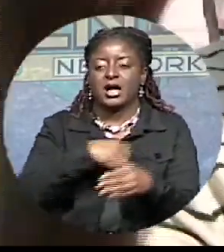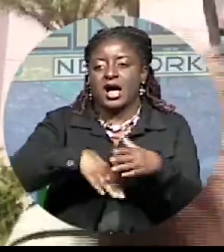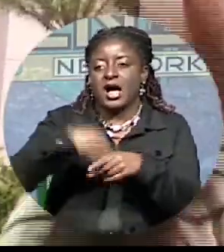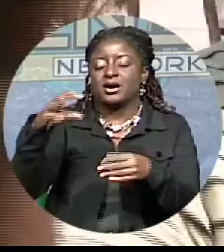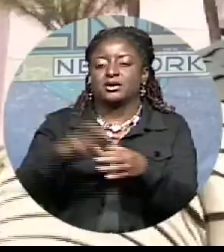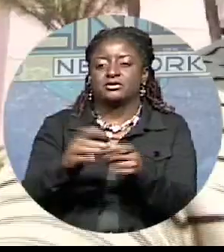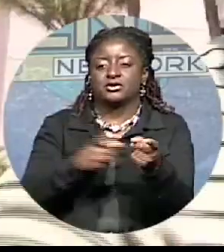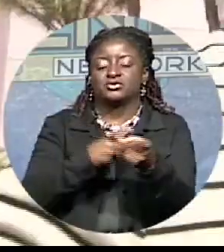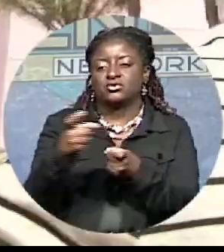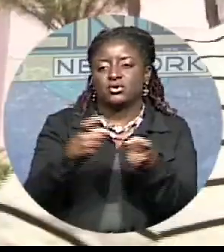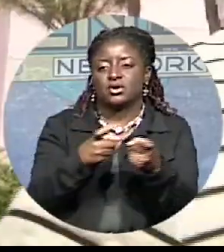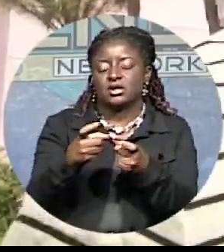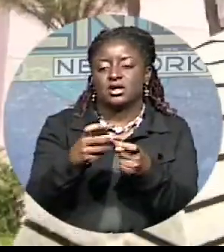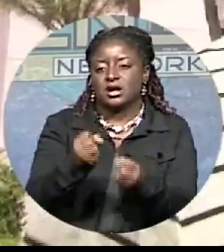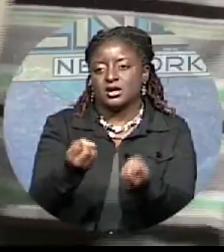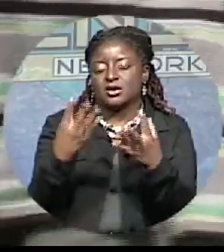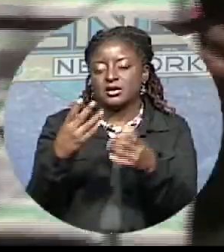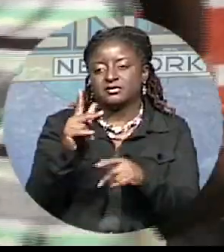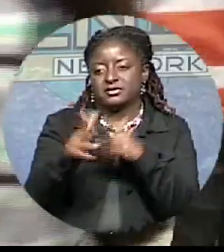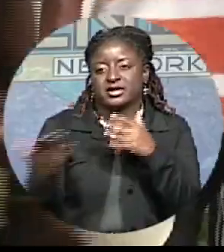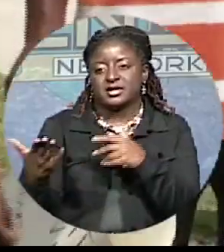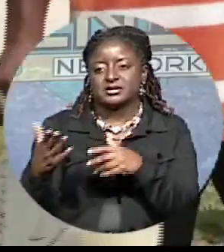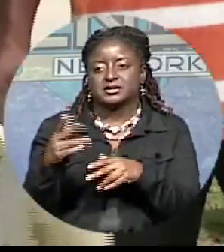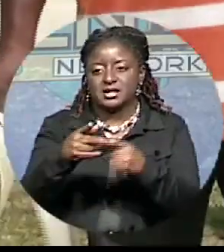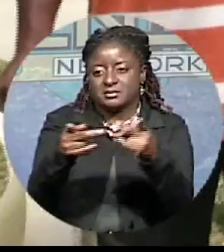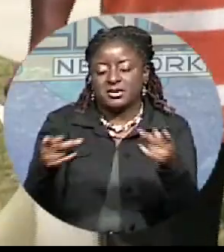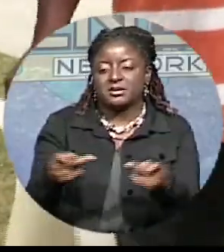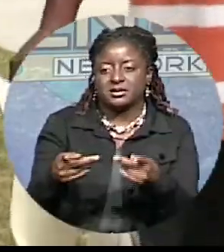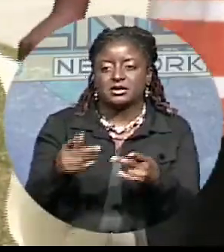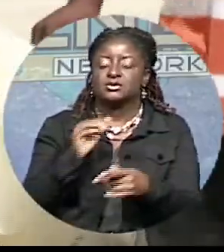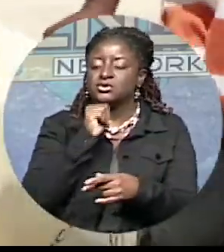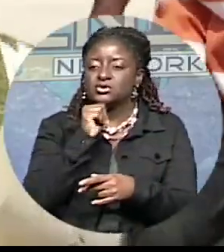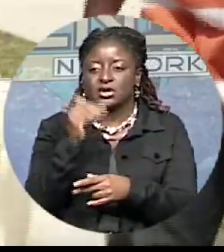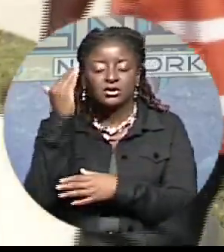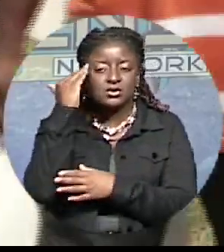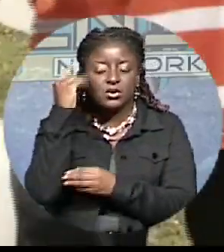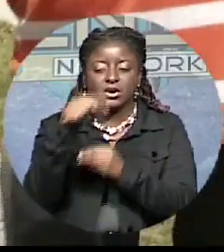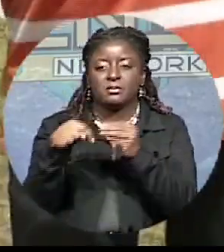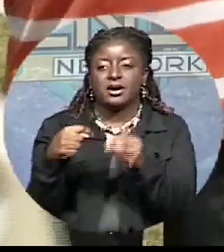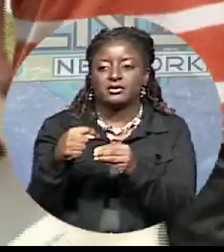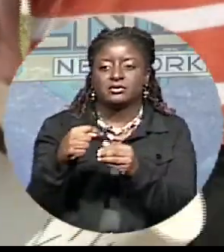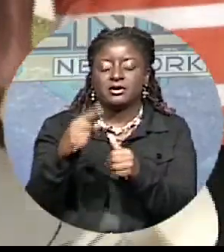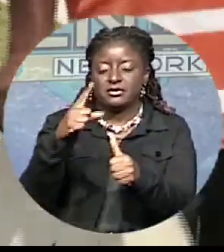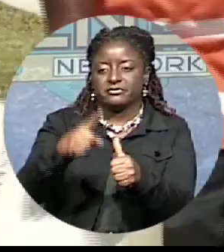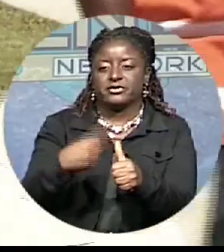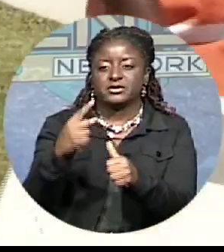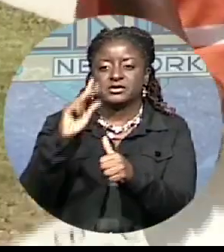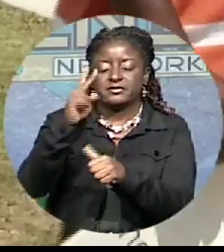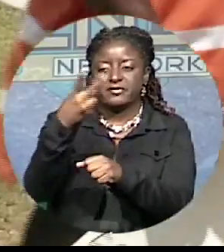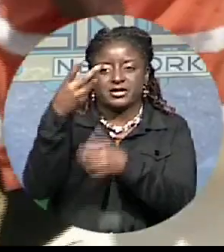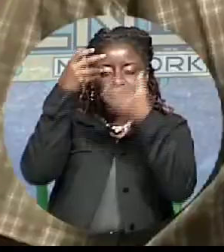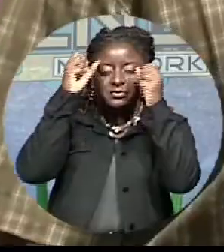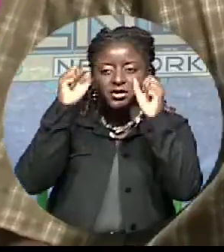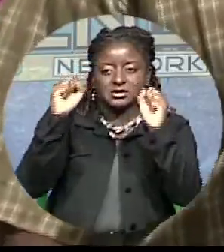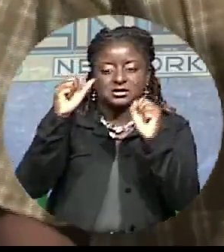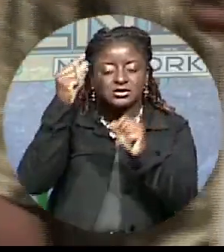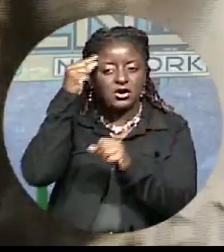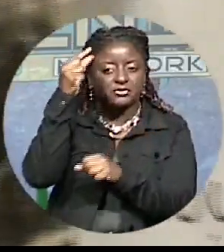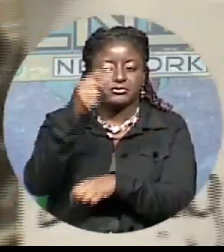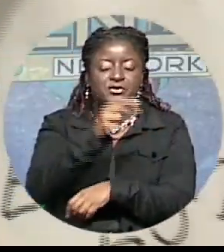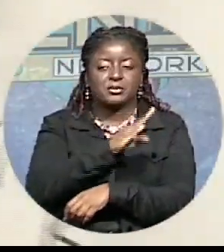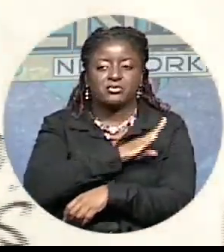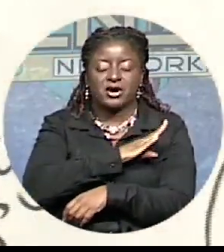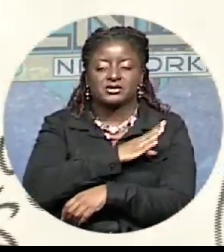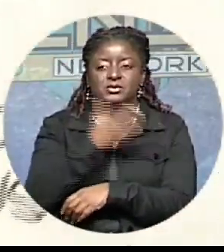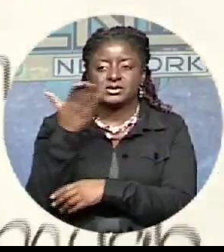the public and other persons is not aware of. First Vice President of the Bahamas Hotel and Allied Workers Union, Godfrey Bryce, was